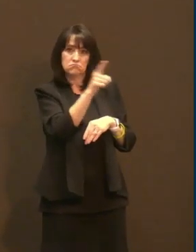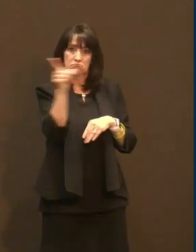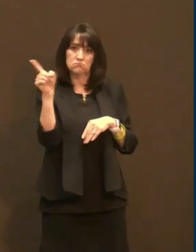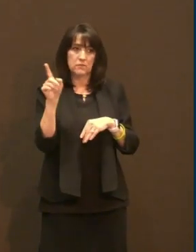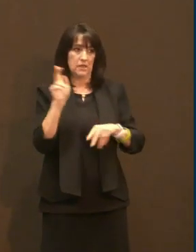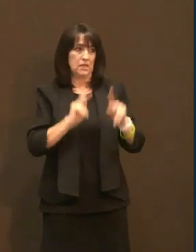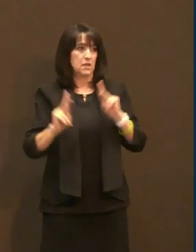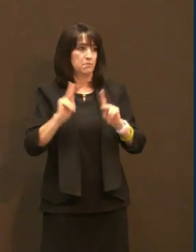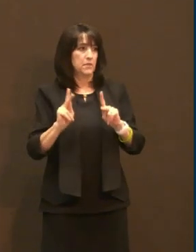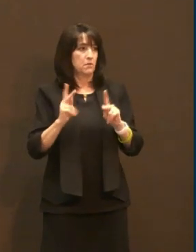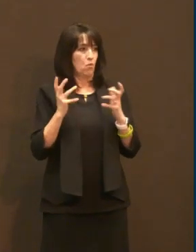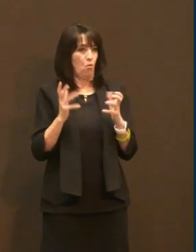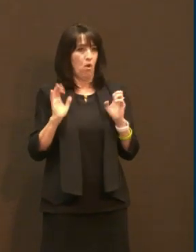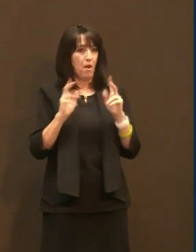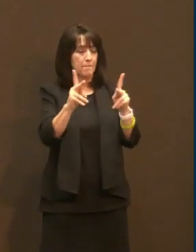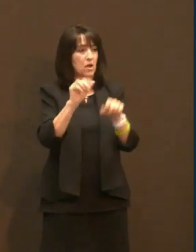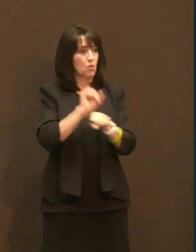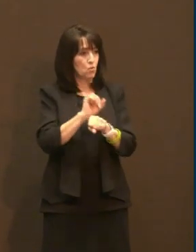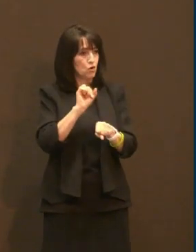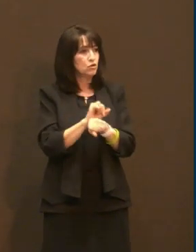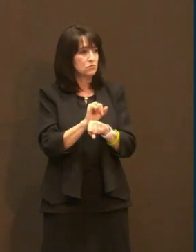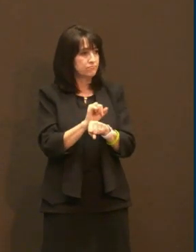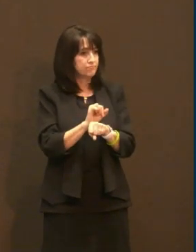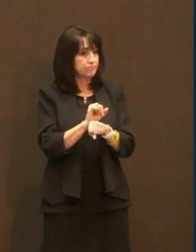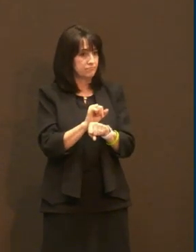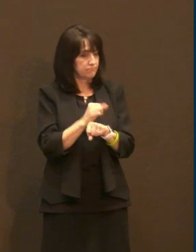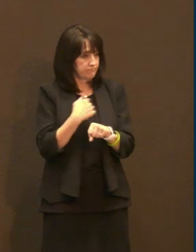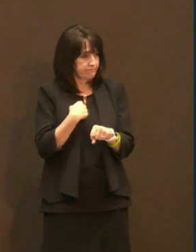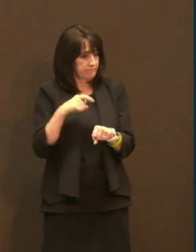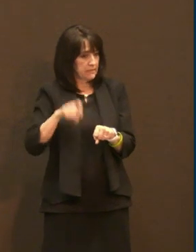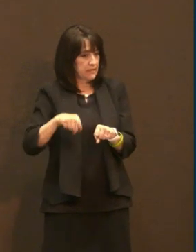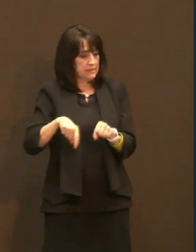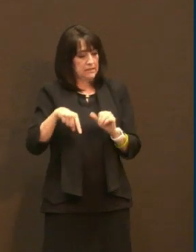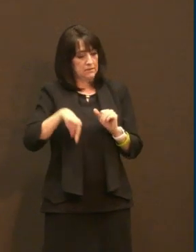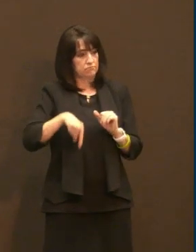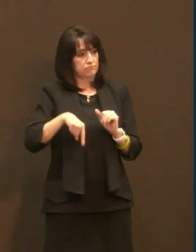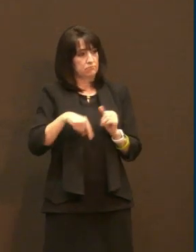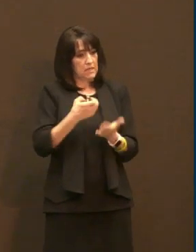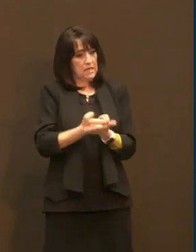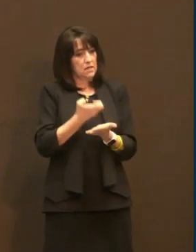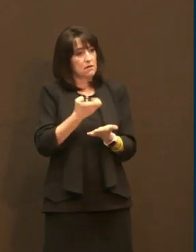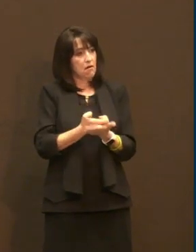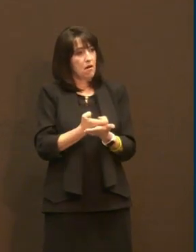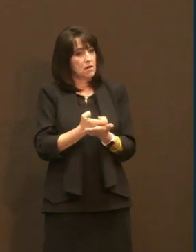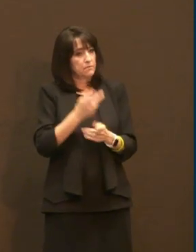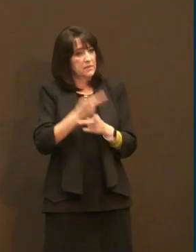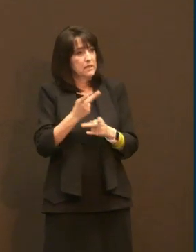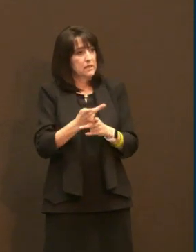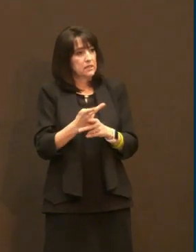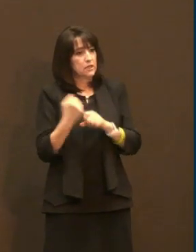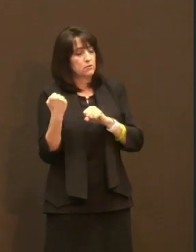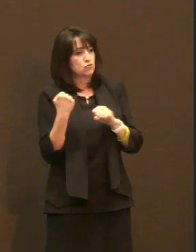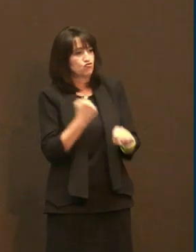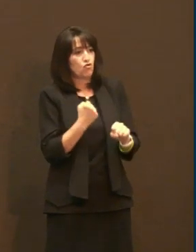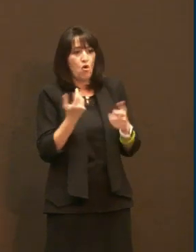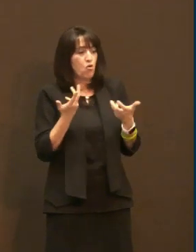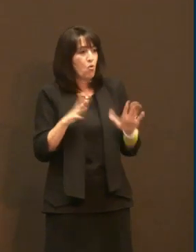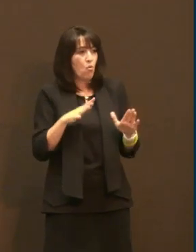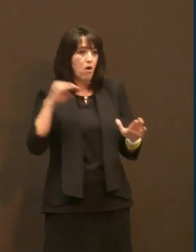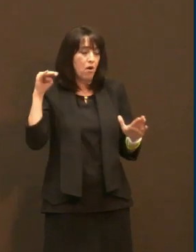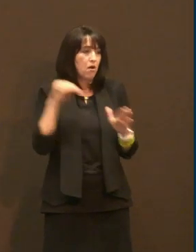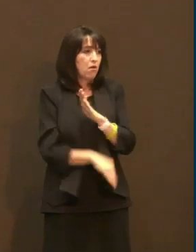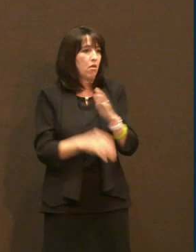economically to do that to keep our economy strong. The longer this goes on, the carnage